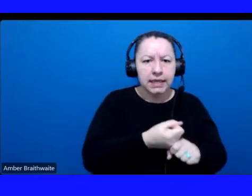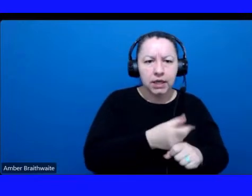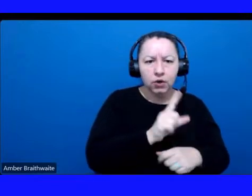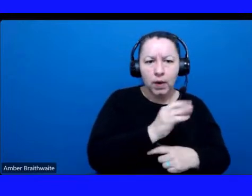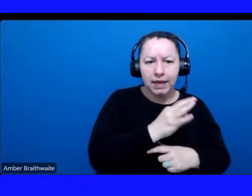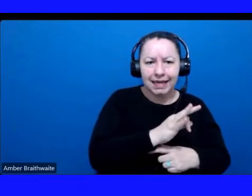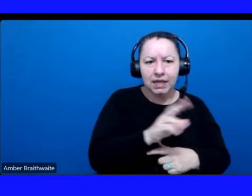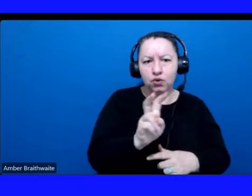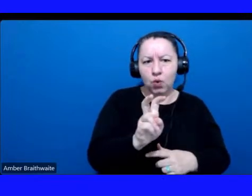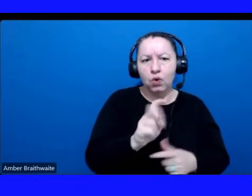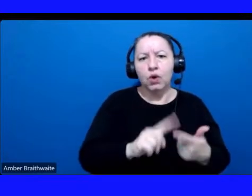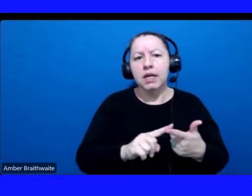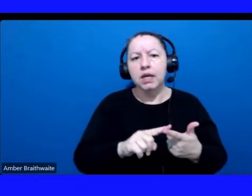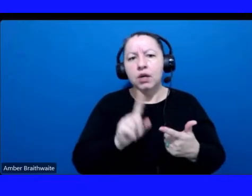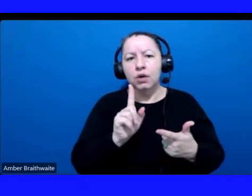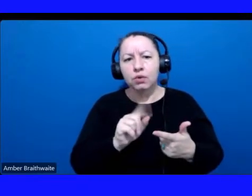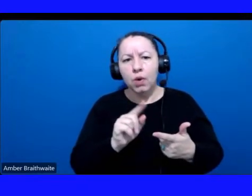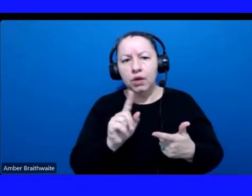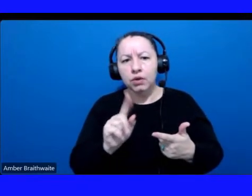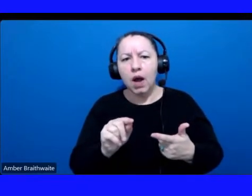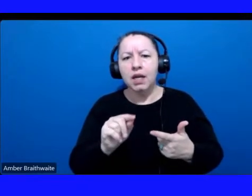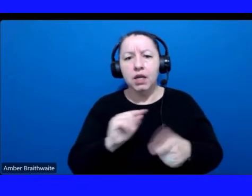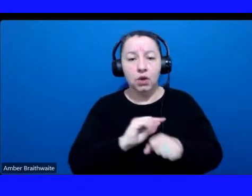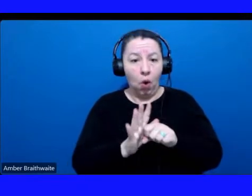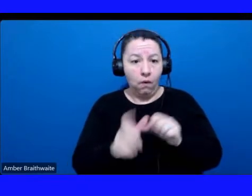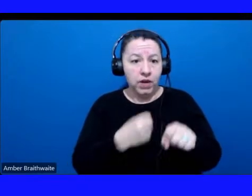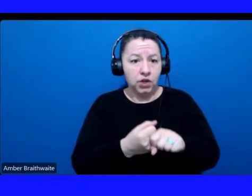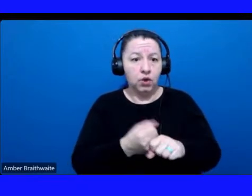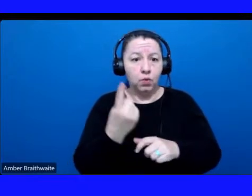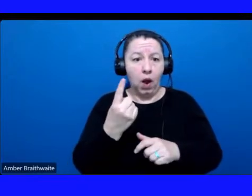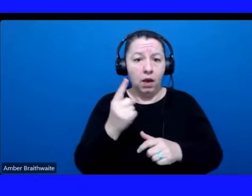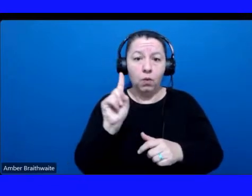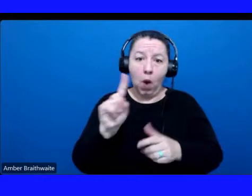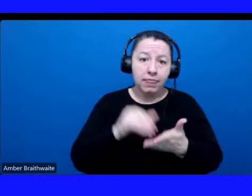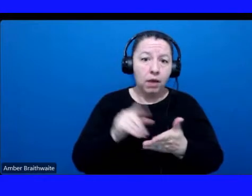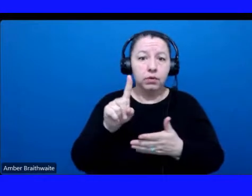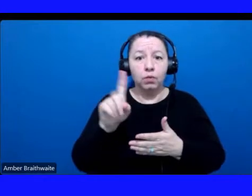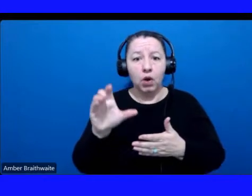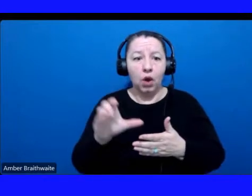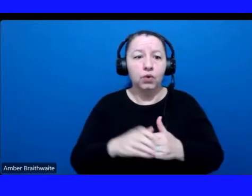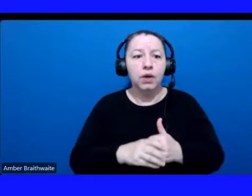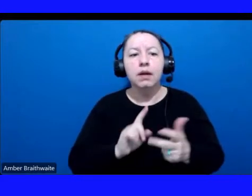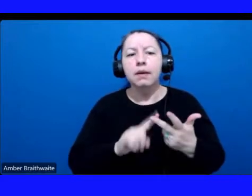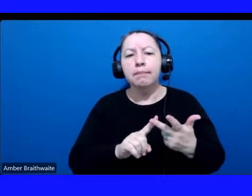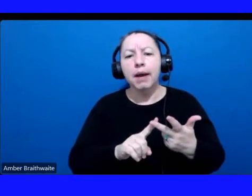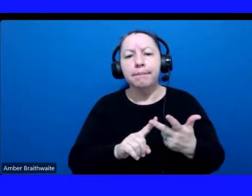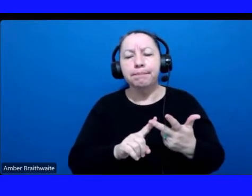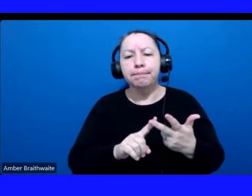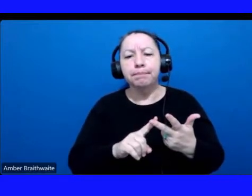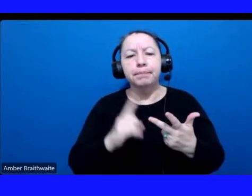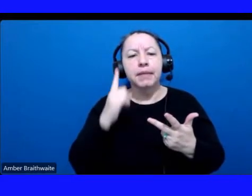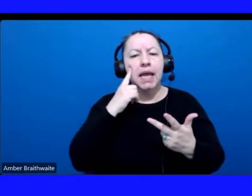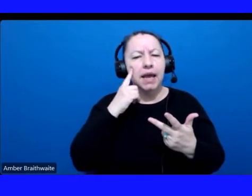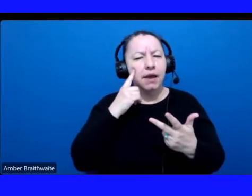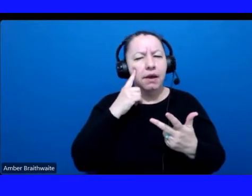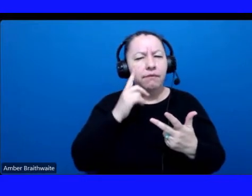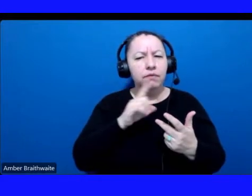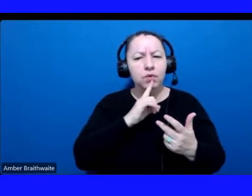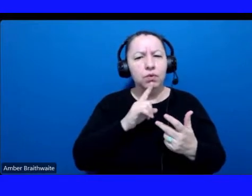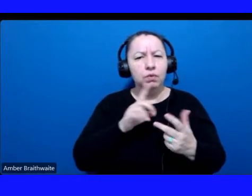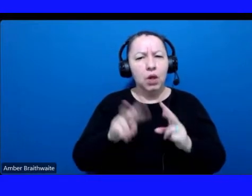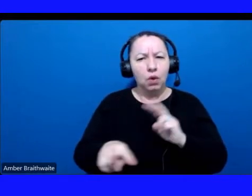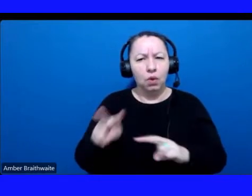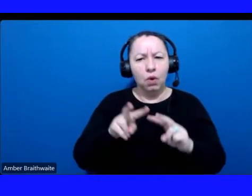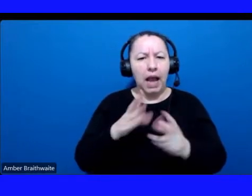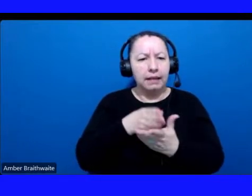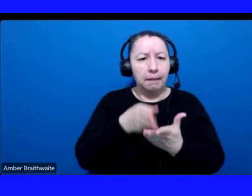lot more served, that we do have that ceiling raised? Or how are we handling that? Sure, absolutely. So I think it's a